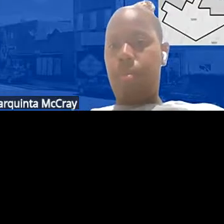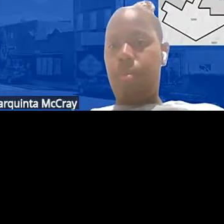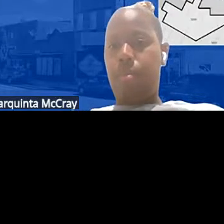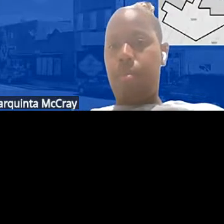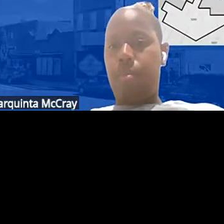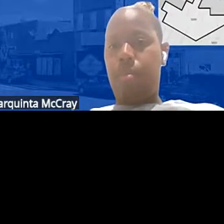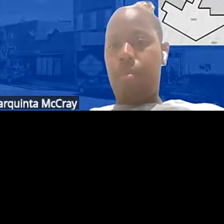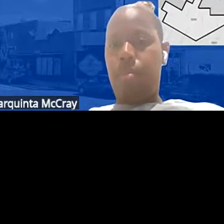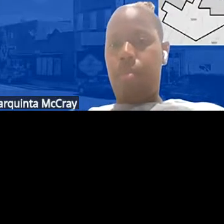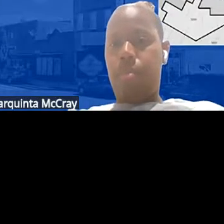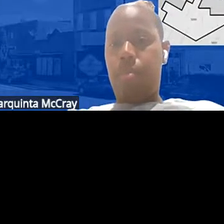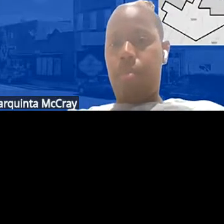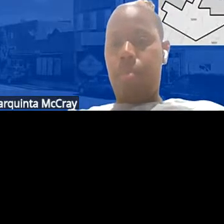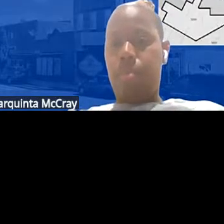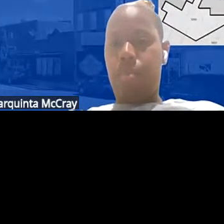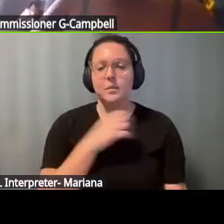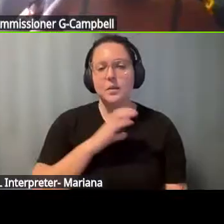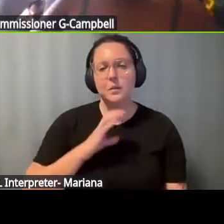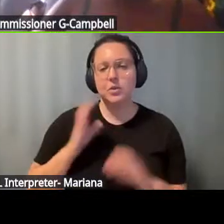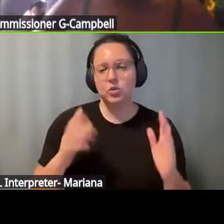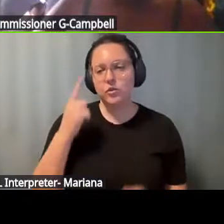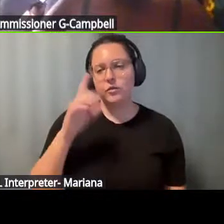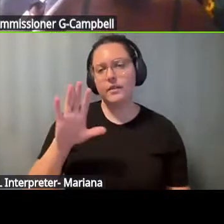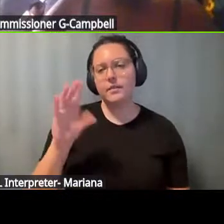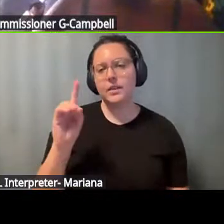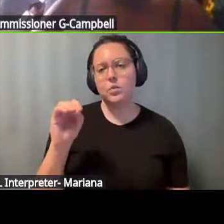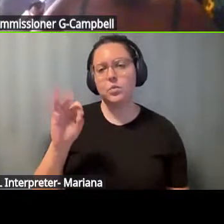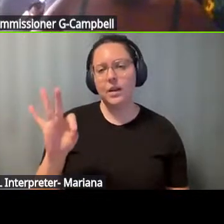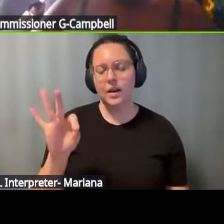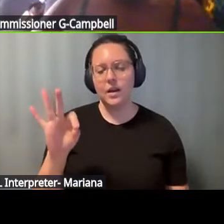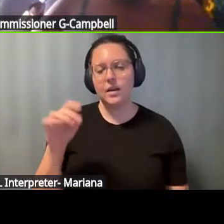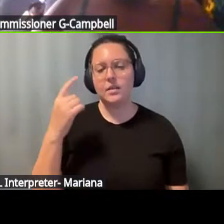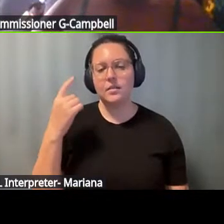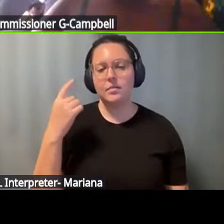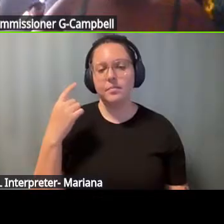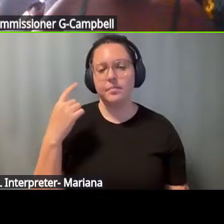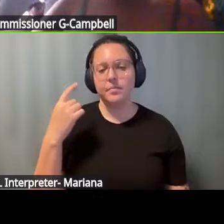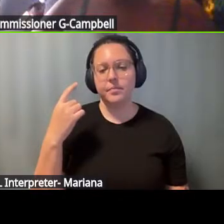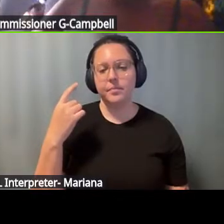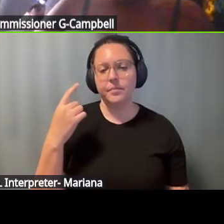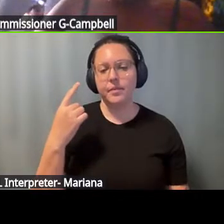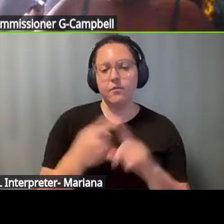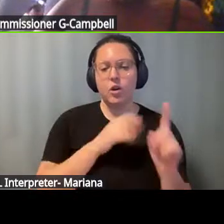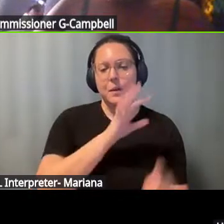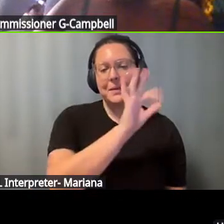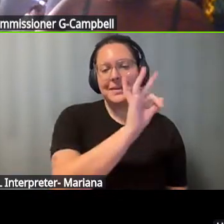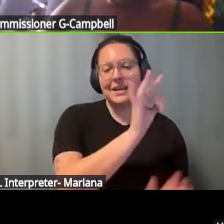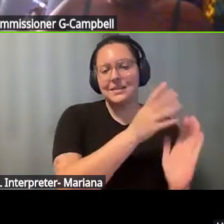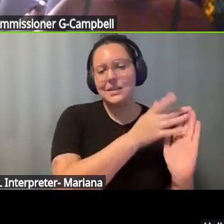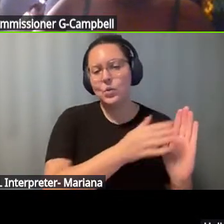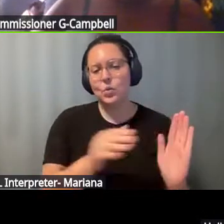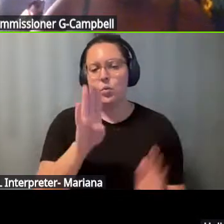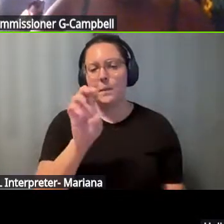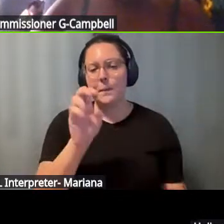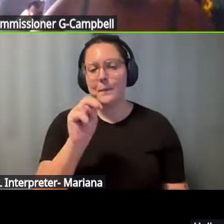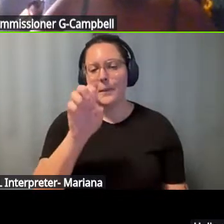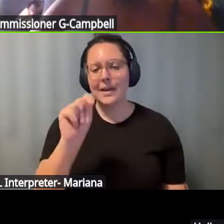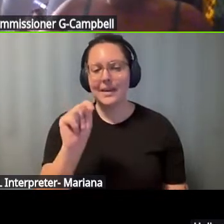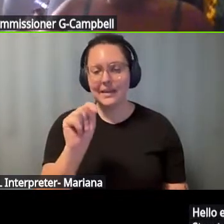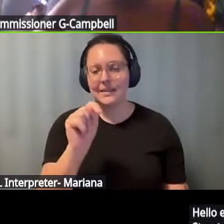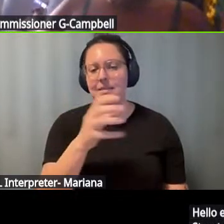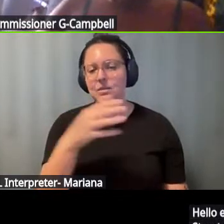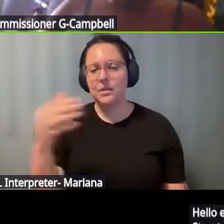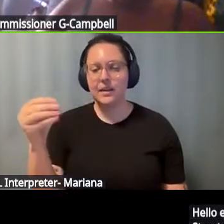Hello, everyone. I'm the commissioner for 5D09 from 19 and Bennett to 21st M Street to Langston Golf